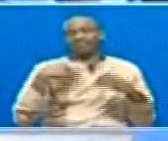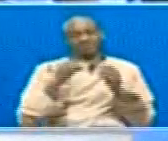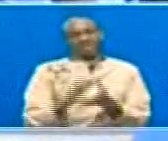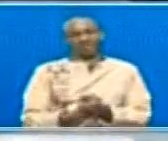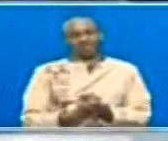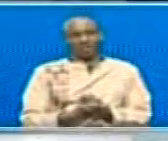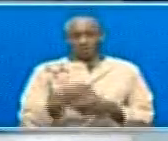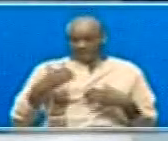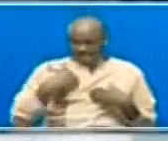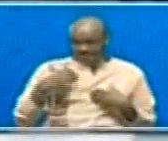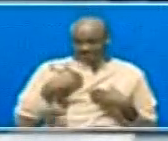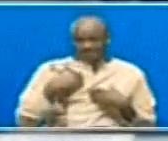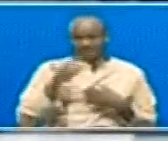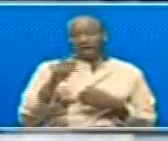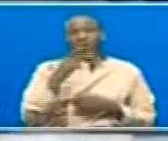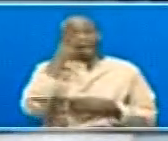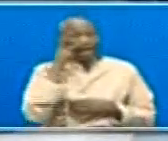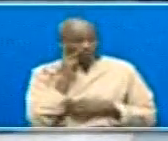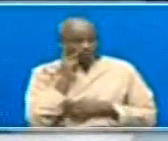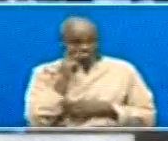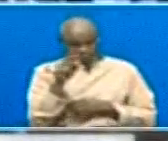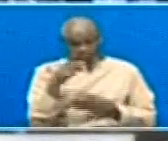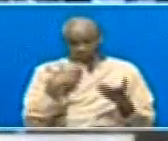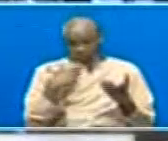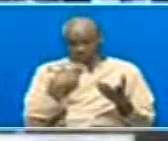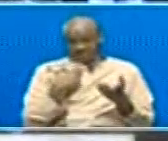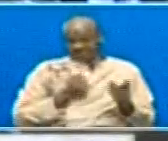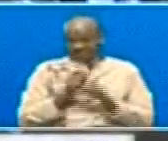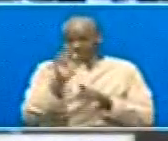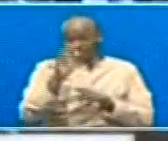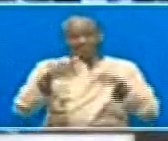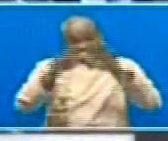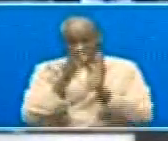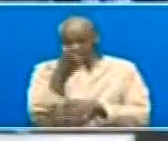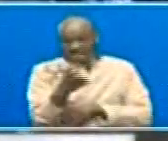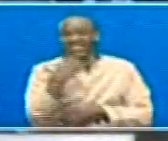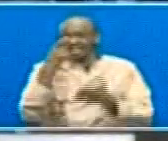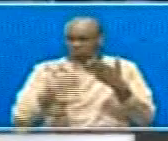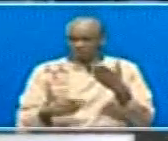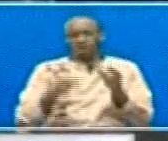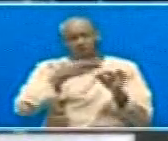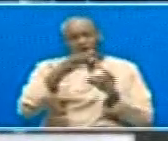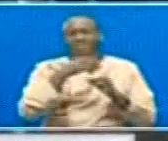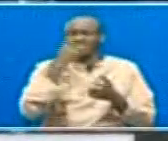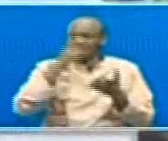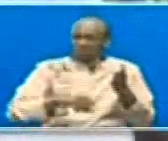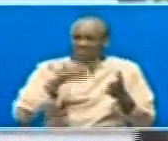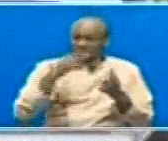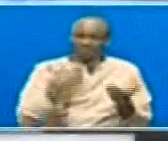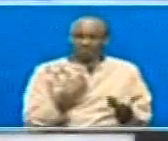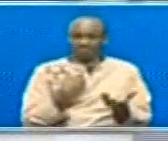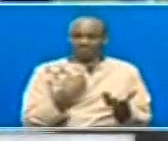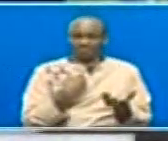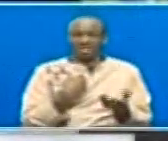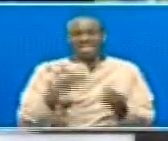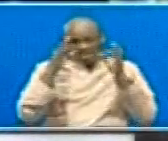Tukod co-principal Kalonzo Musyoka, CORD leaders reiterated their call for national dialogue to find practical solutions to insecurity. Hata